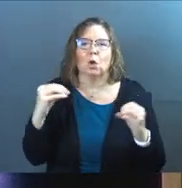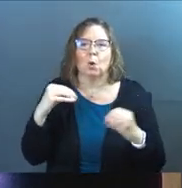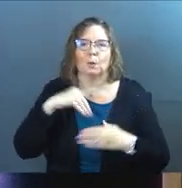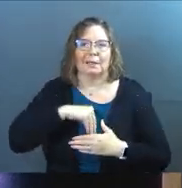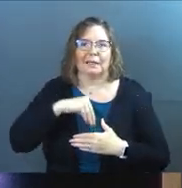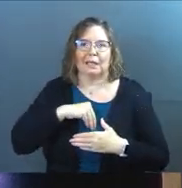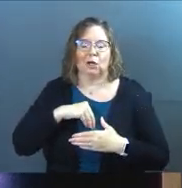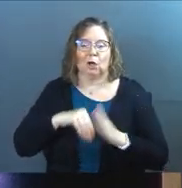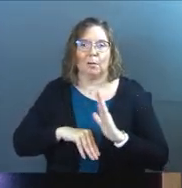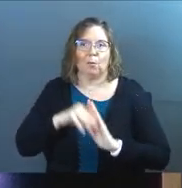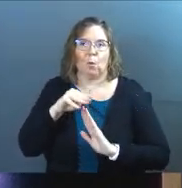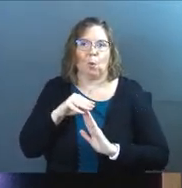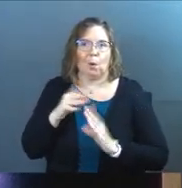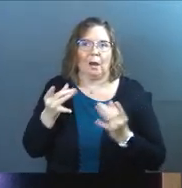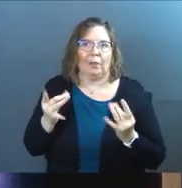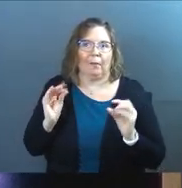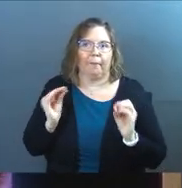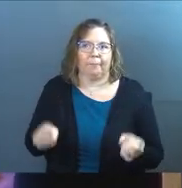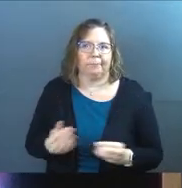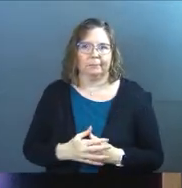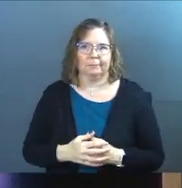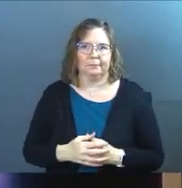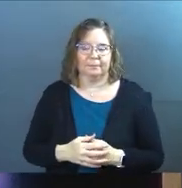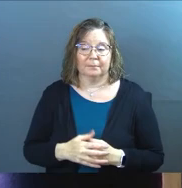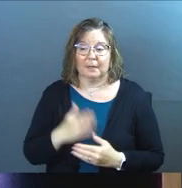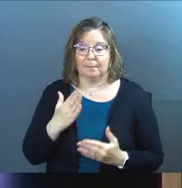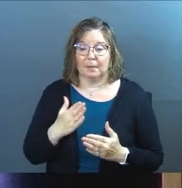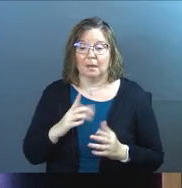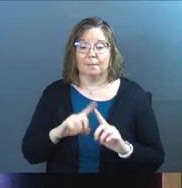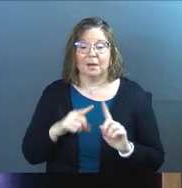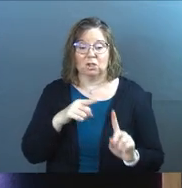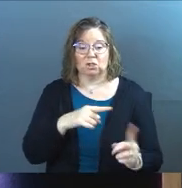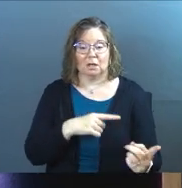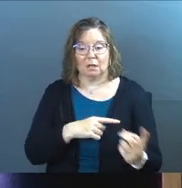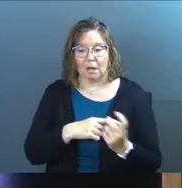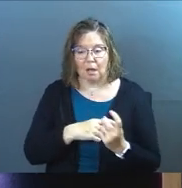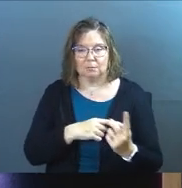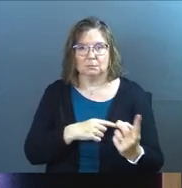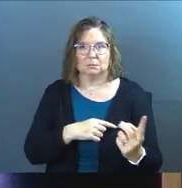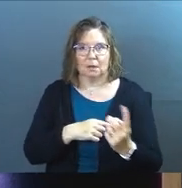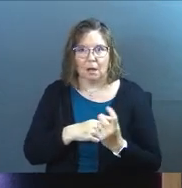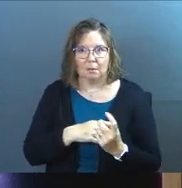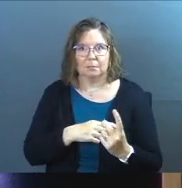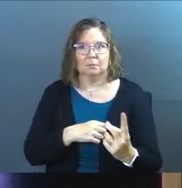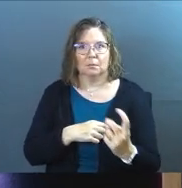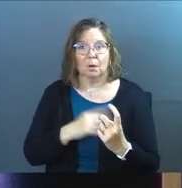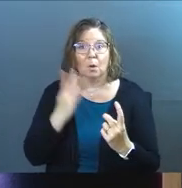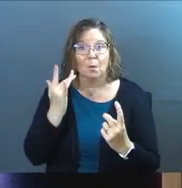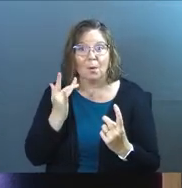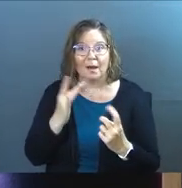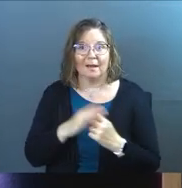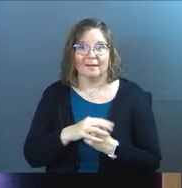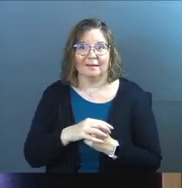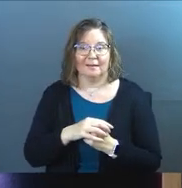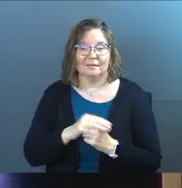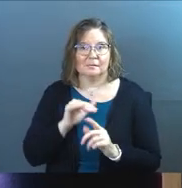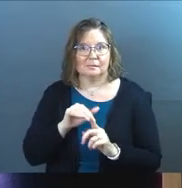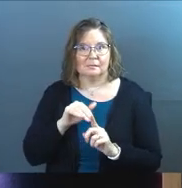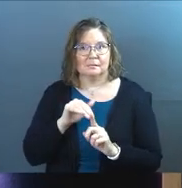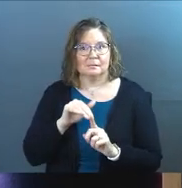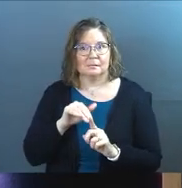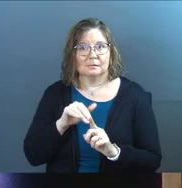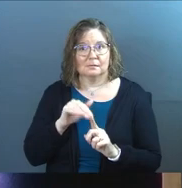inner moral compass like Jesus is trying to indicate, but she comes repeatedly. Why? Because the squeaky wheel gets the oil,